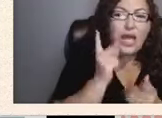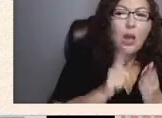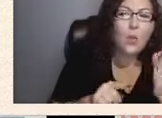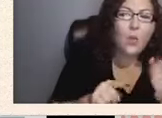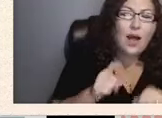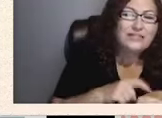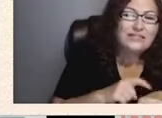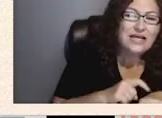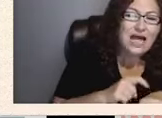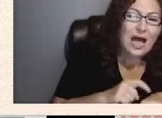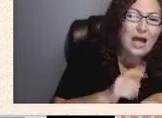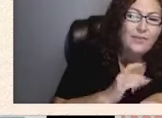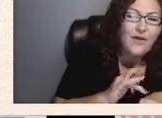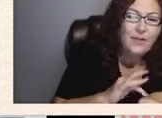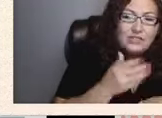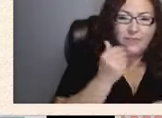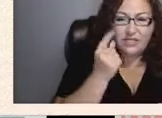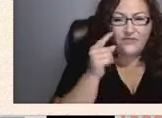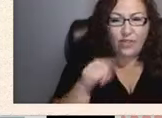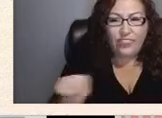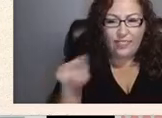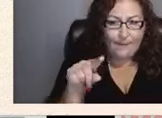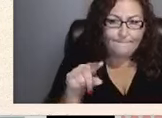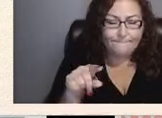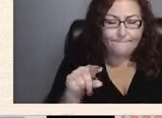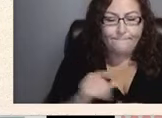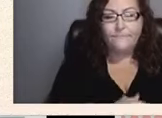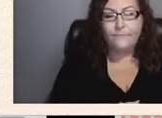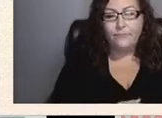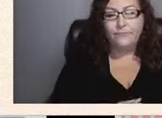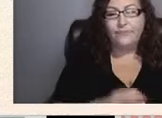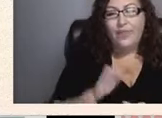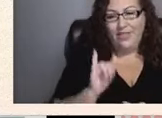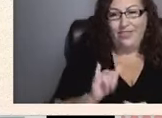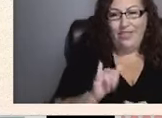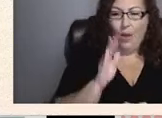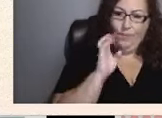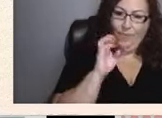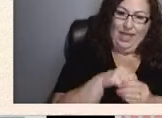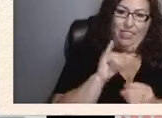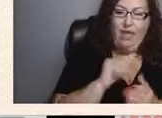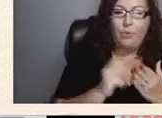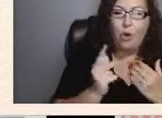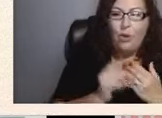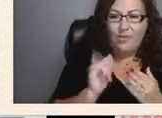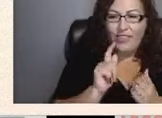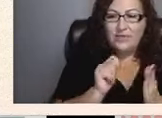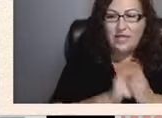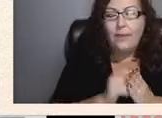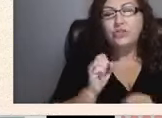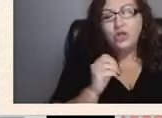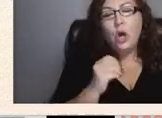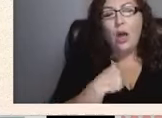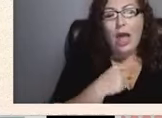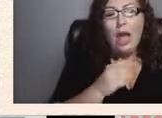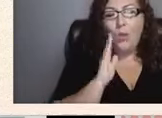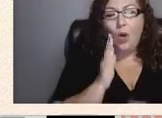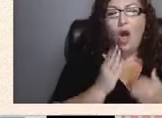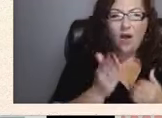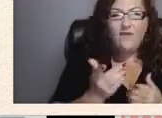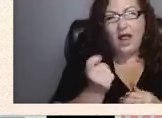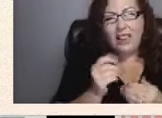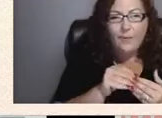slot seems to be best for all of those that, are going to be in the program. So I am offering a little bit of wiggle room